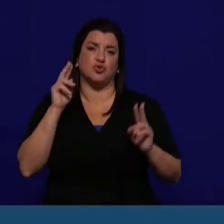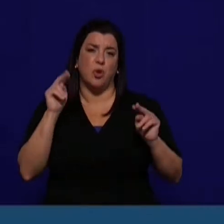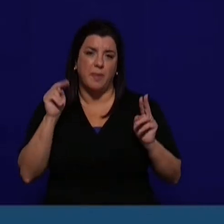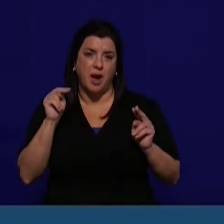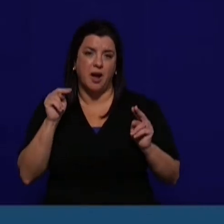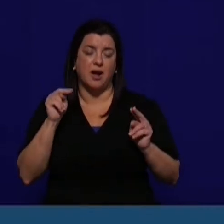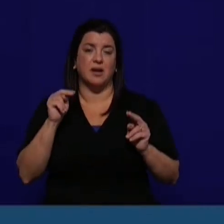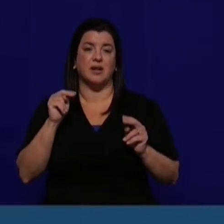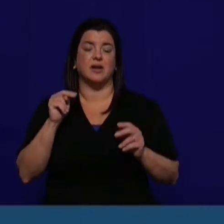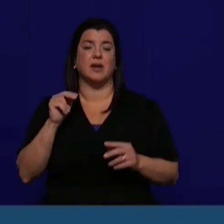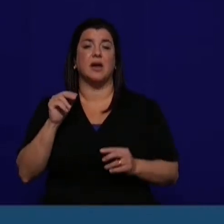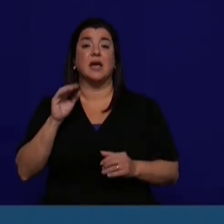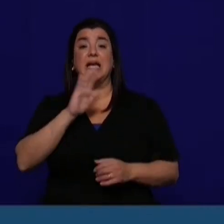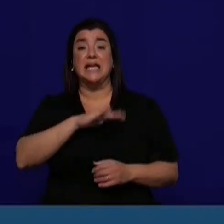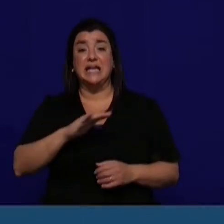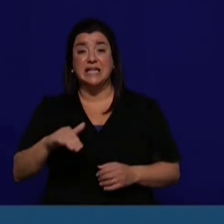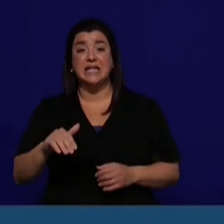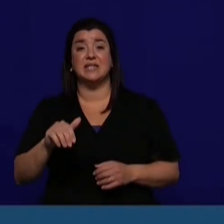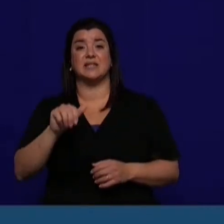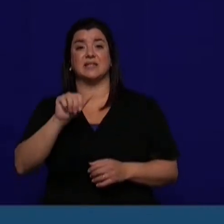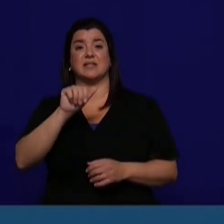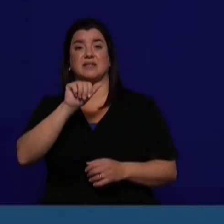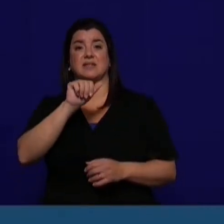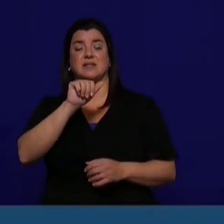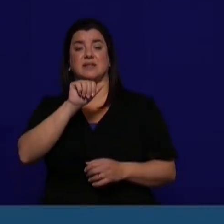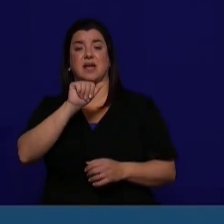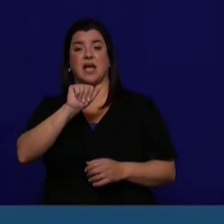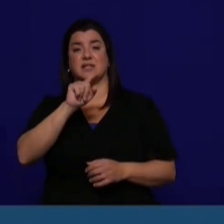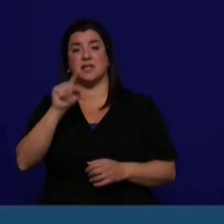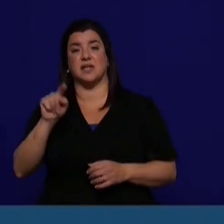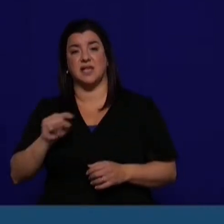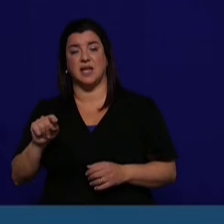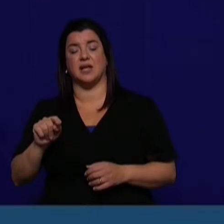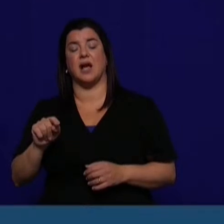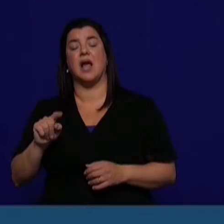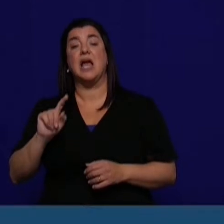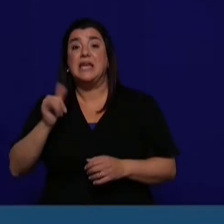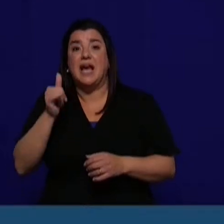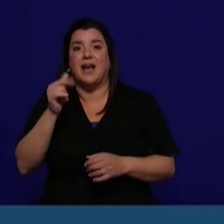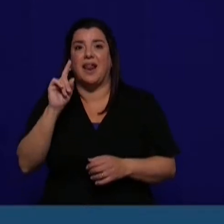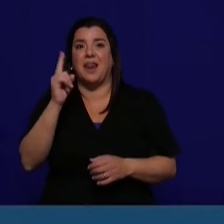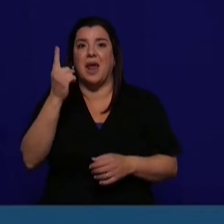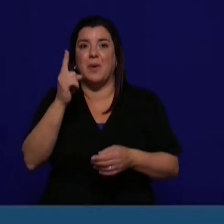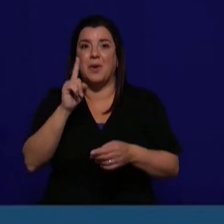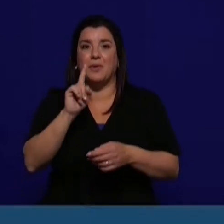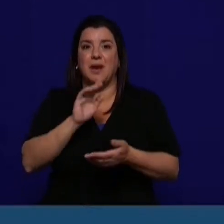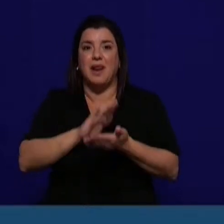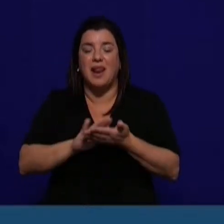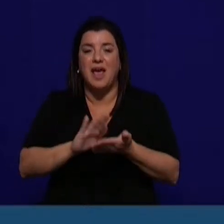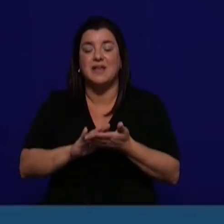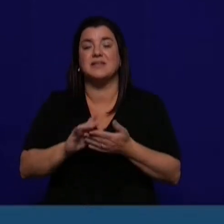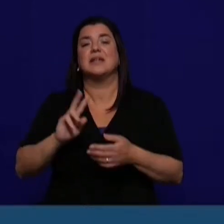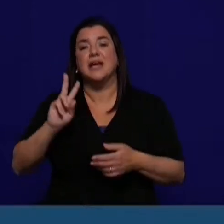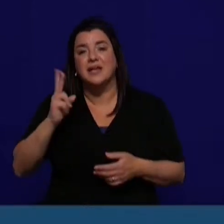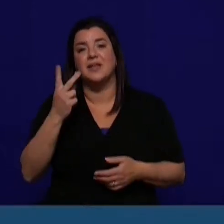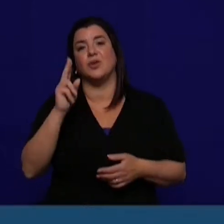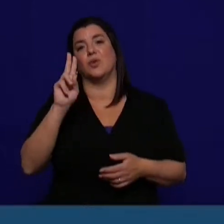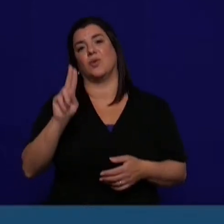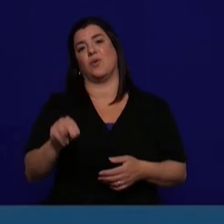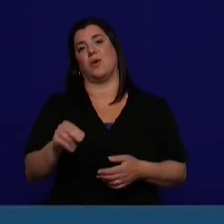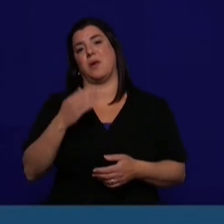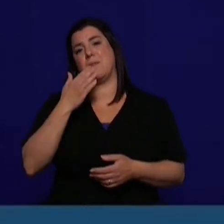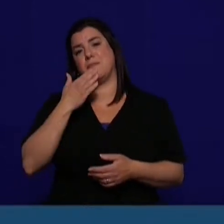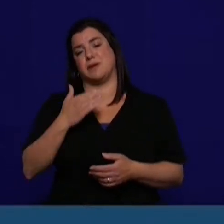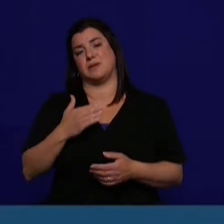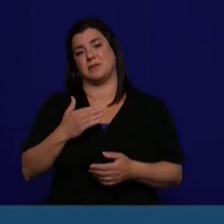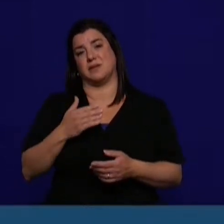ġaħadu l-AstraZeneca ħajġu wkoll biex jieħdu it-tieni doża tal-AstraZeneca. Ġifri dawn huwa importanti li minħa l-AstraZeneca ħajjerġa' jieħu